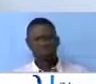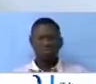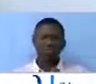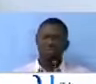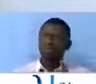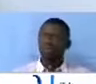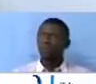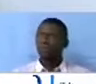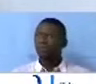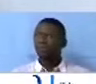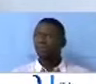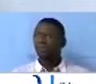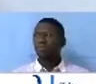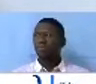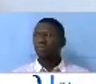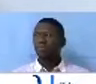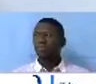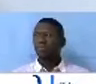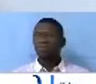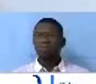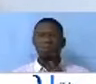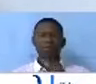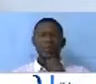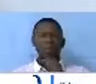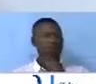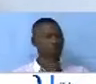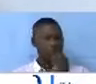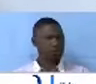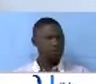whatever. But he did not say that.